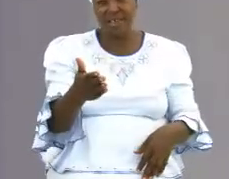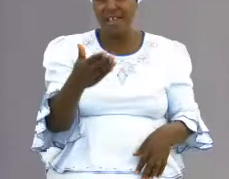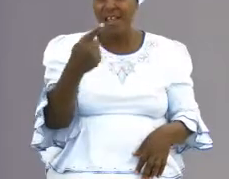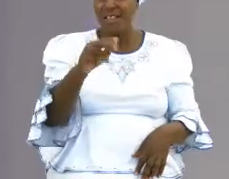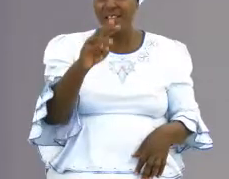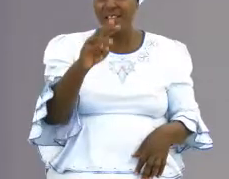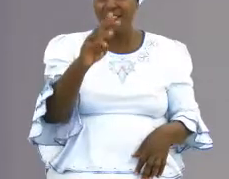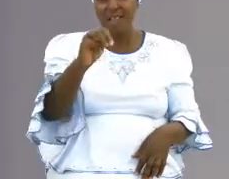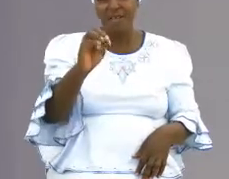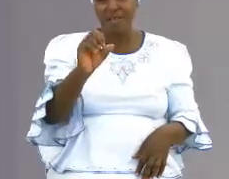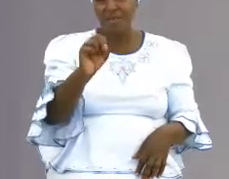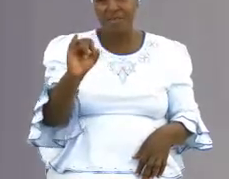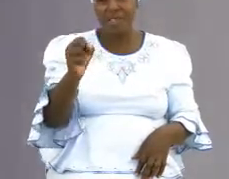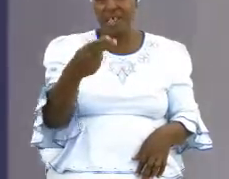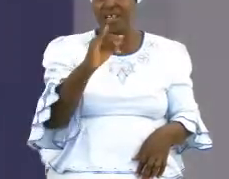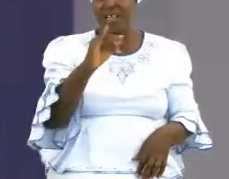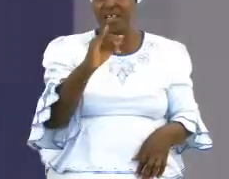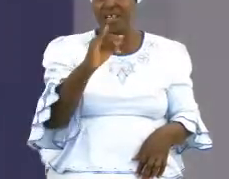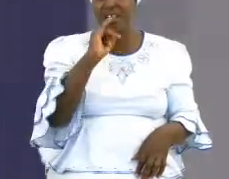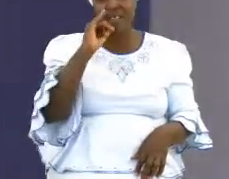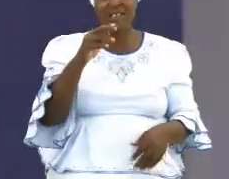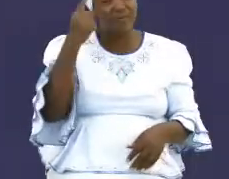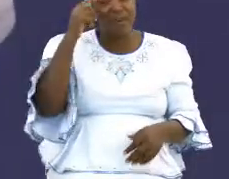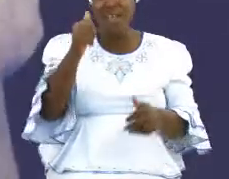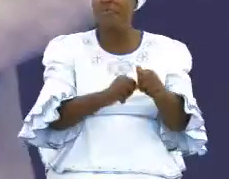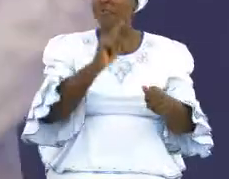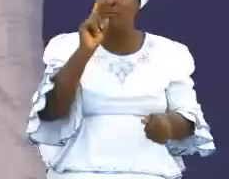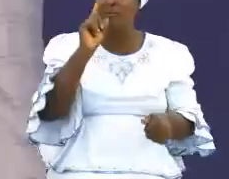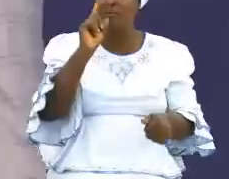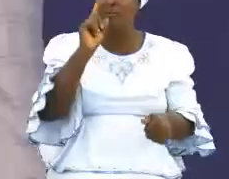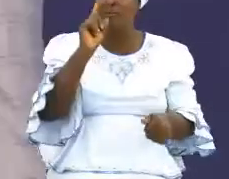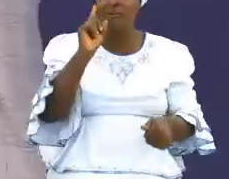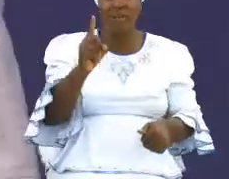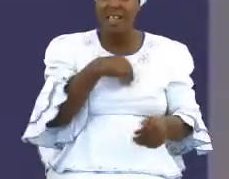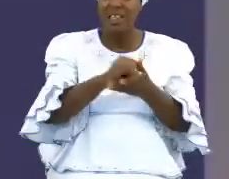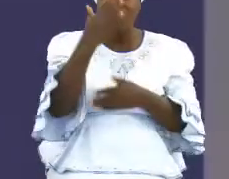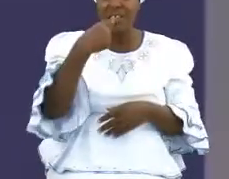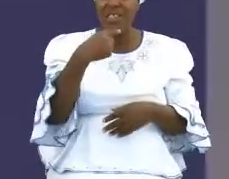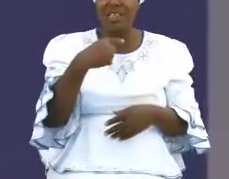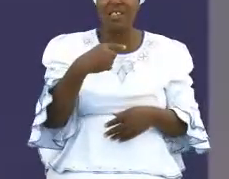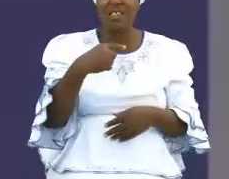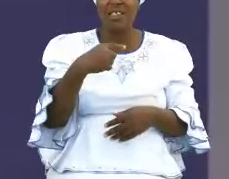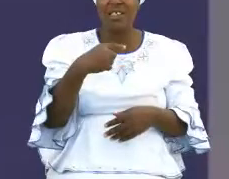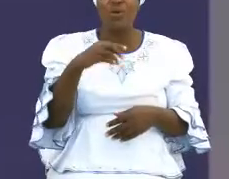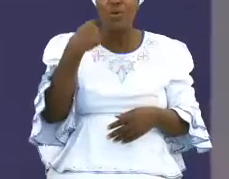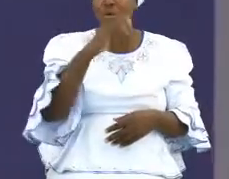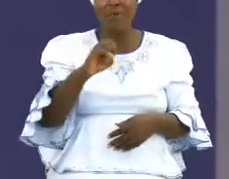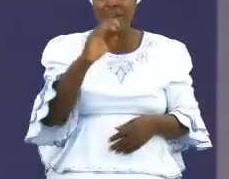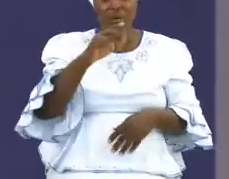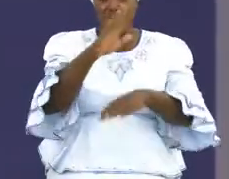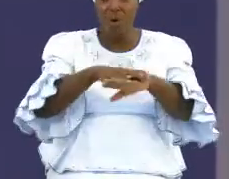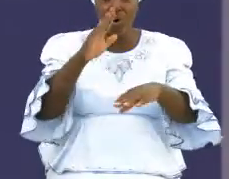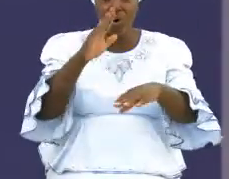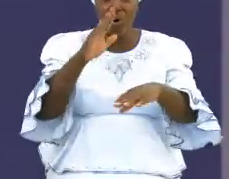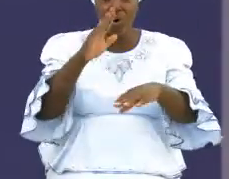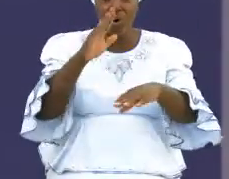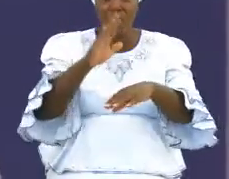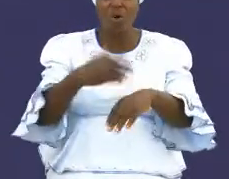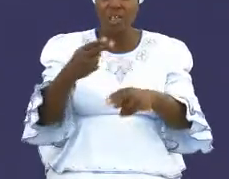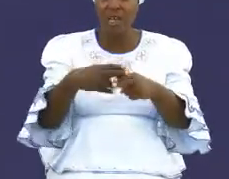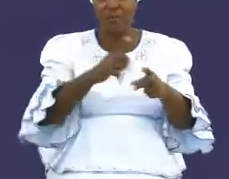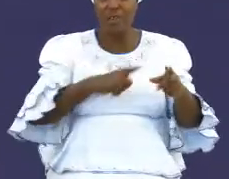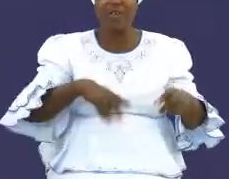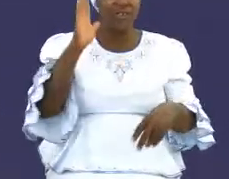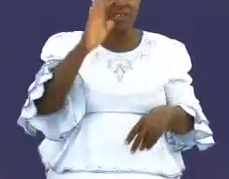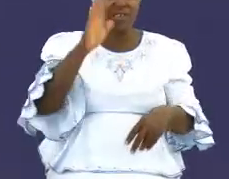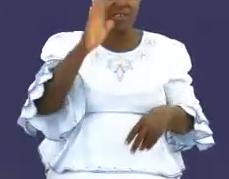it says, whosoever shall call on the name of the Lord shall be saved. Look at the first